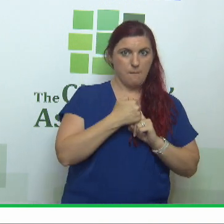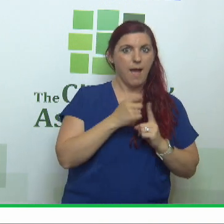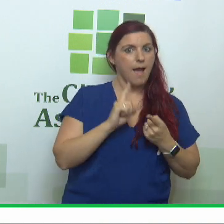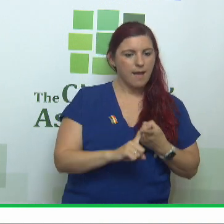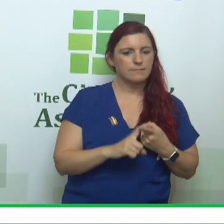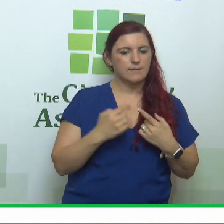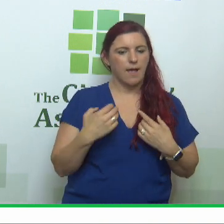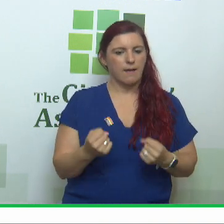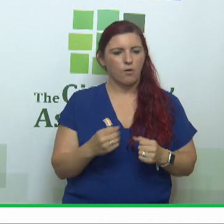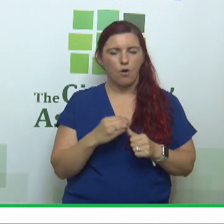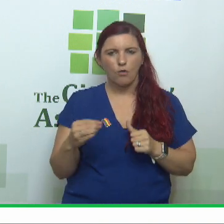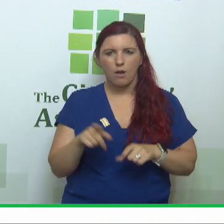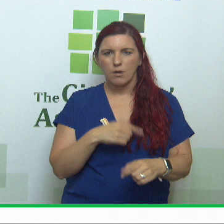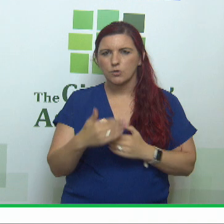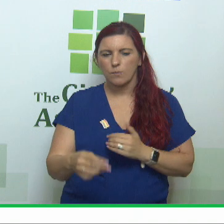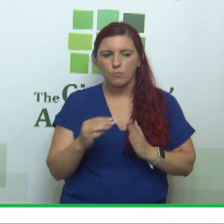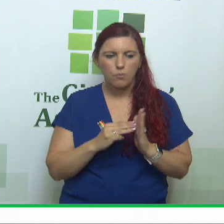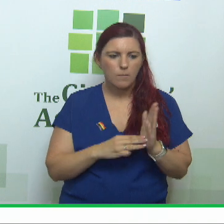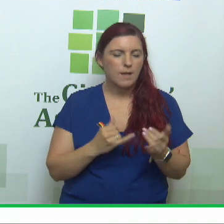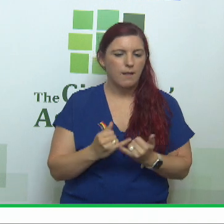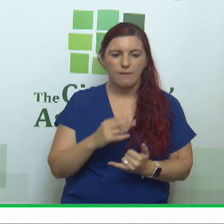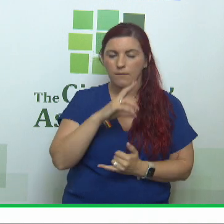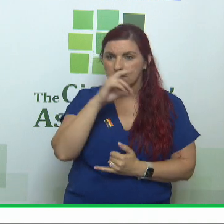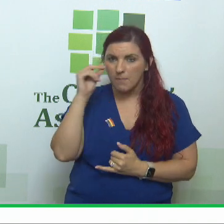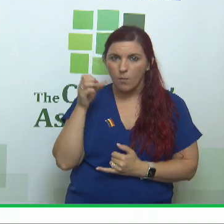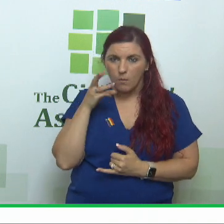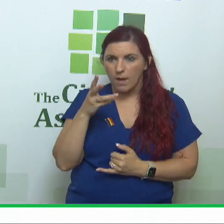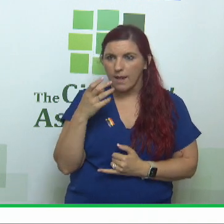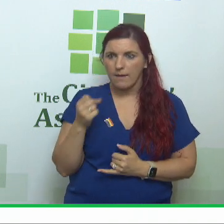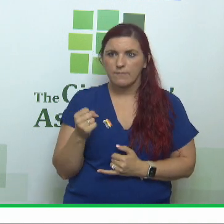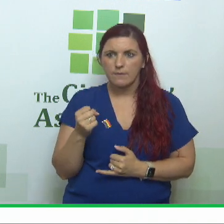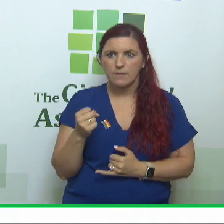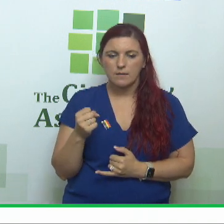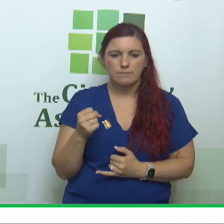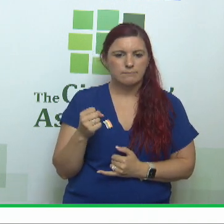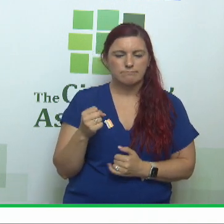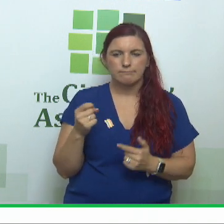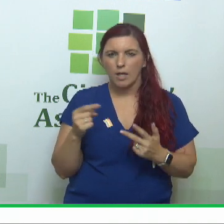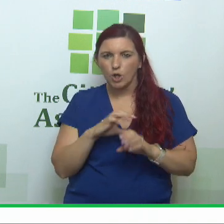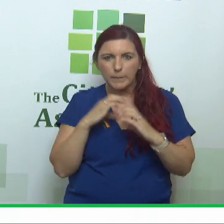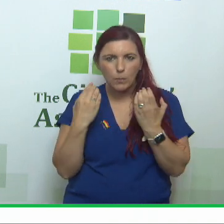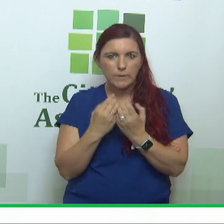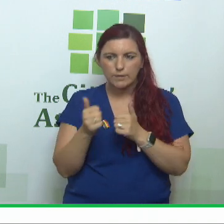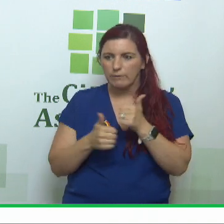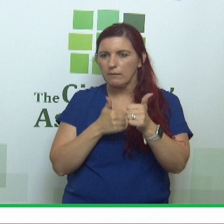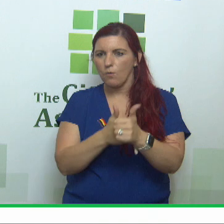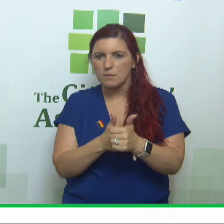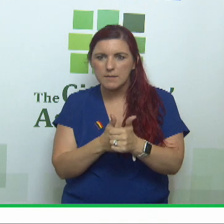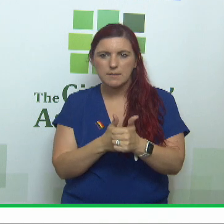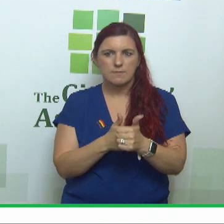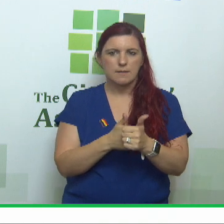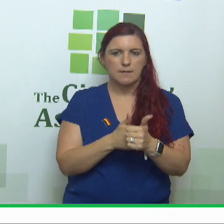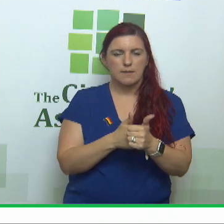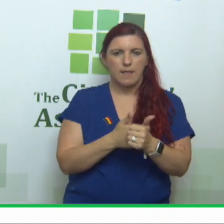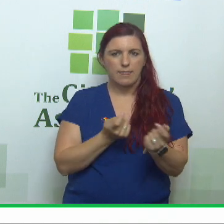programs. Some of those include the We Will Survive, Reduce the Use, Seeking Safety, Community Reinforcement Approach, Motivational